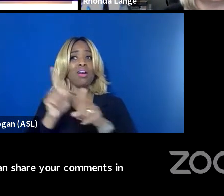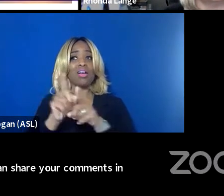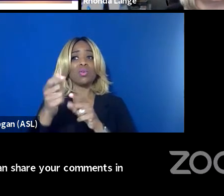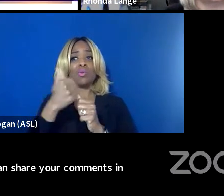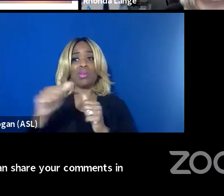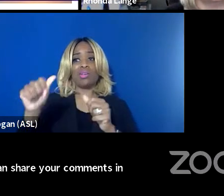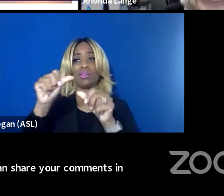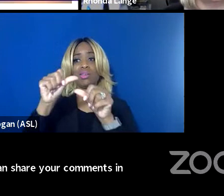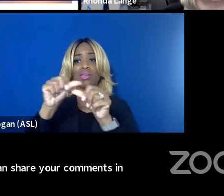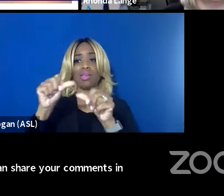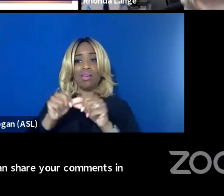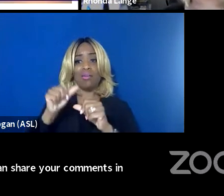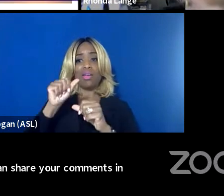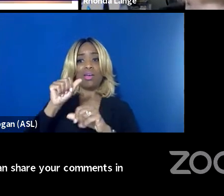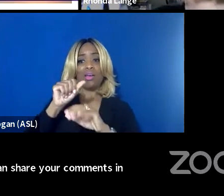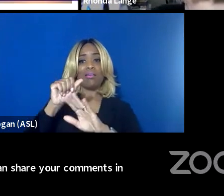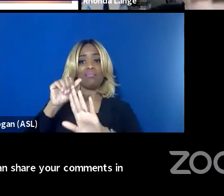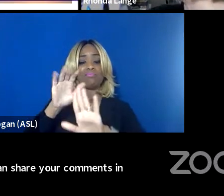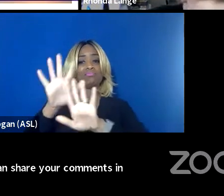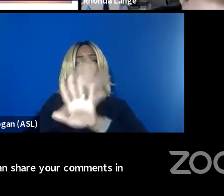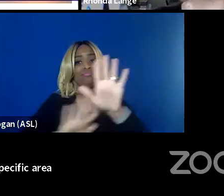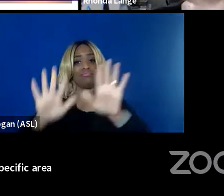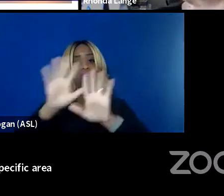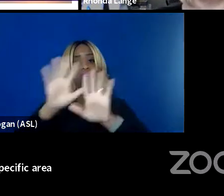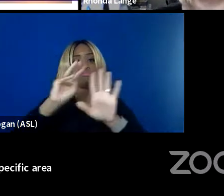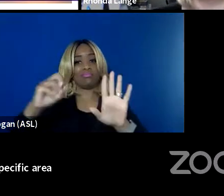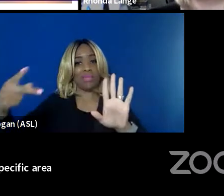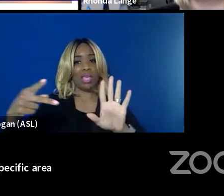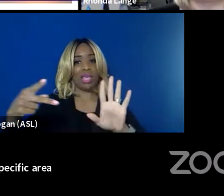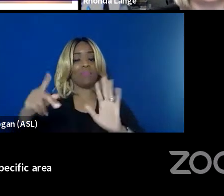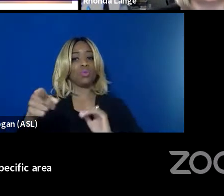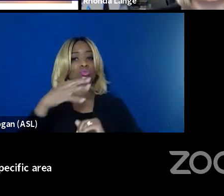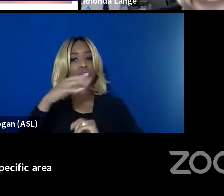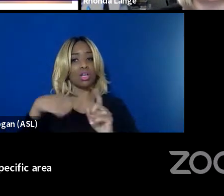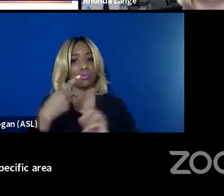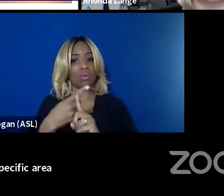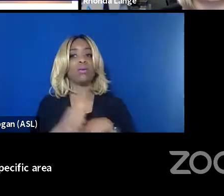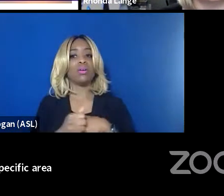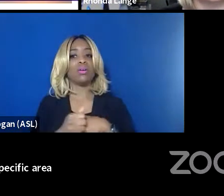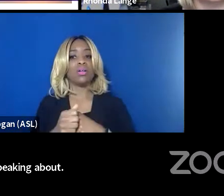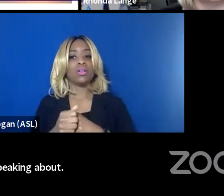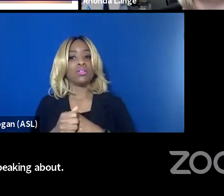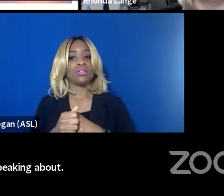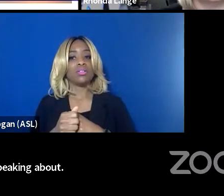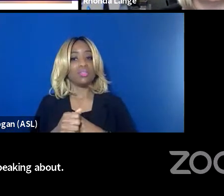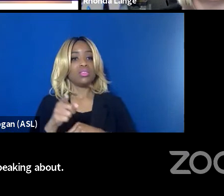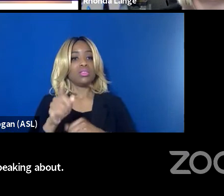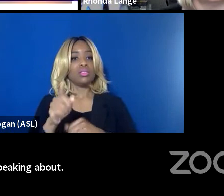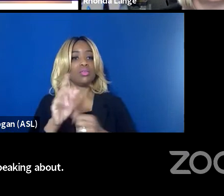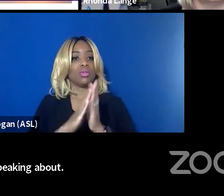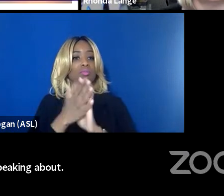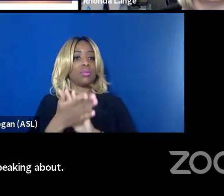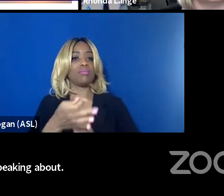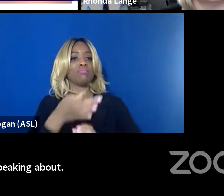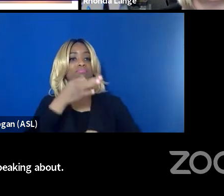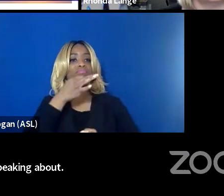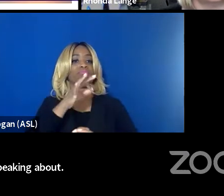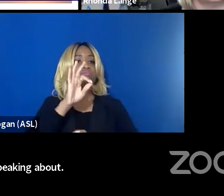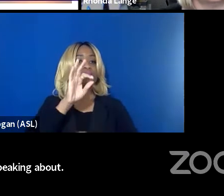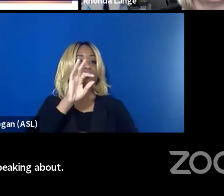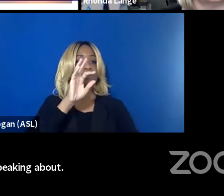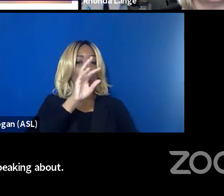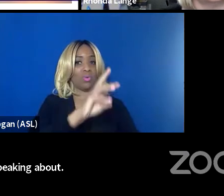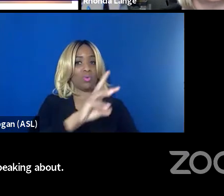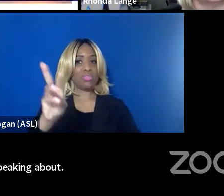area of the map that you're speaking about. Again, you all will be website pros. The website for the